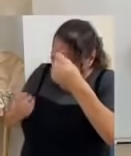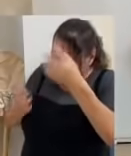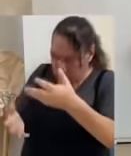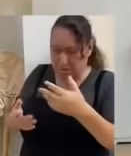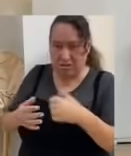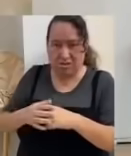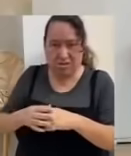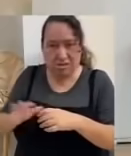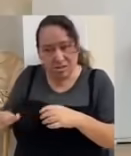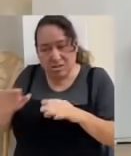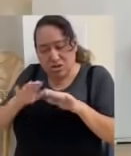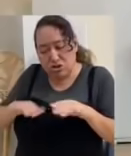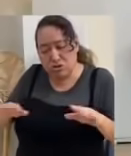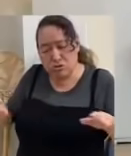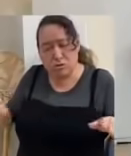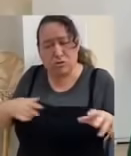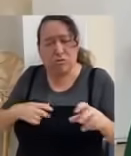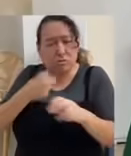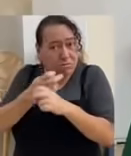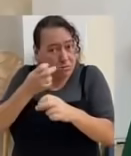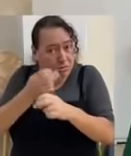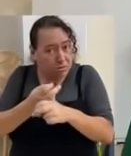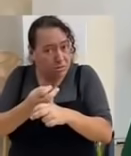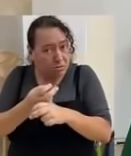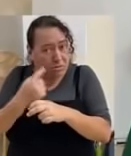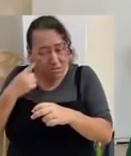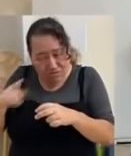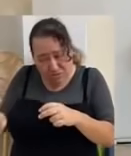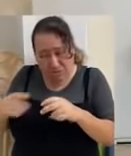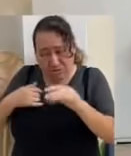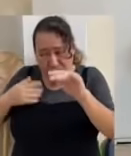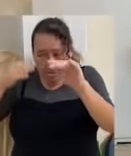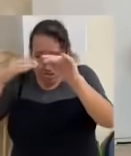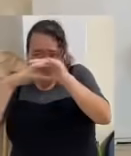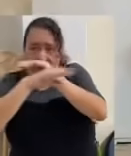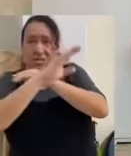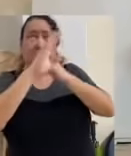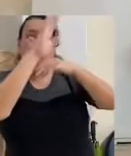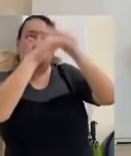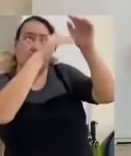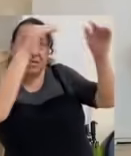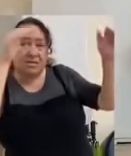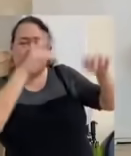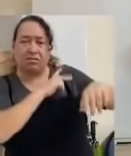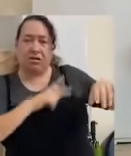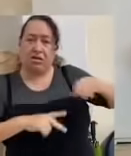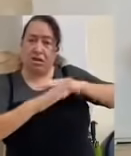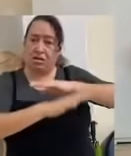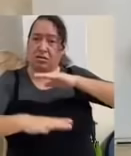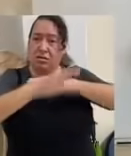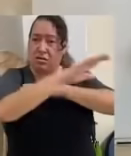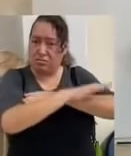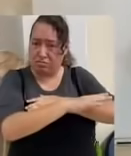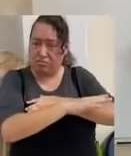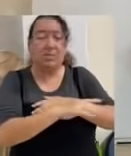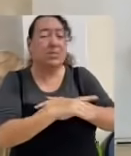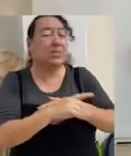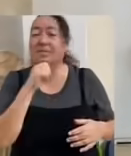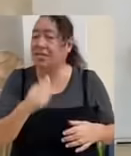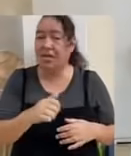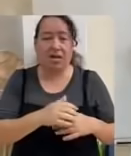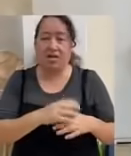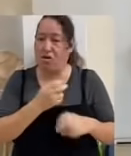Children, how hard it is to enter into the kingdom of God. How hard it is. But it's not,